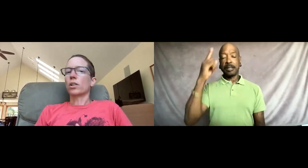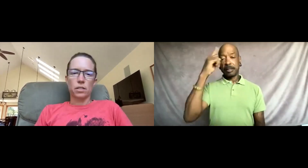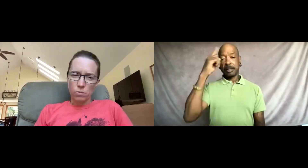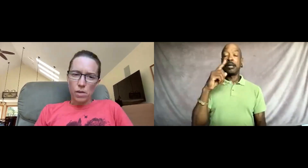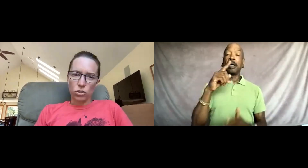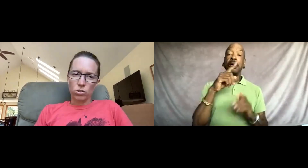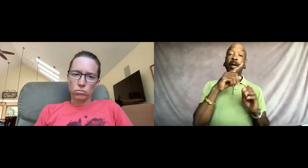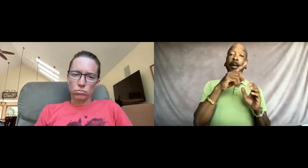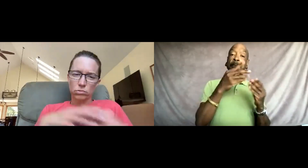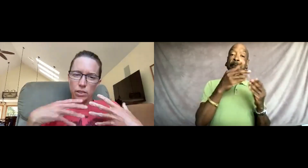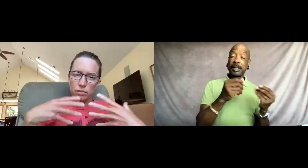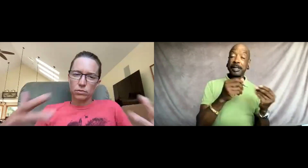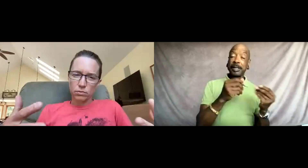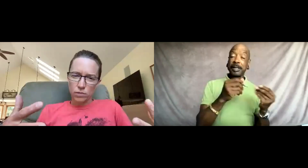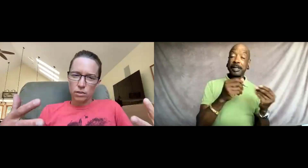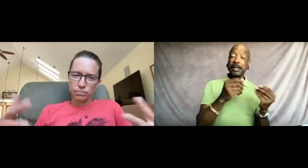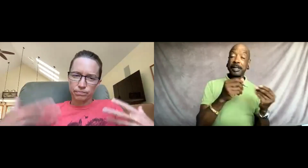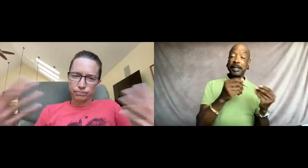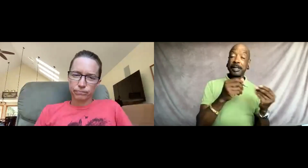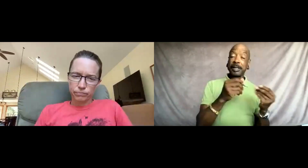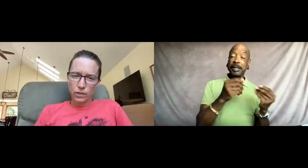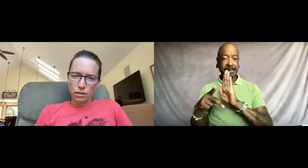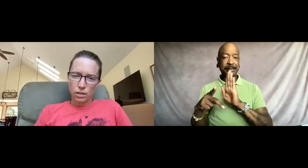tax policy is a major kind of